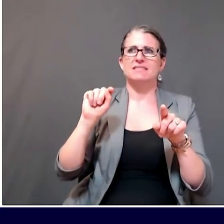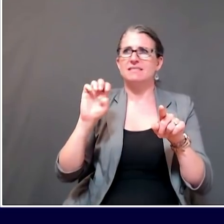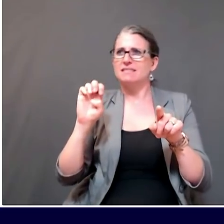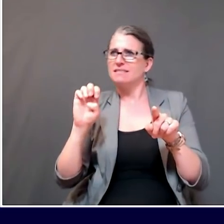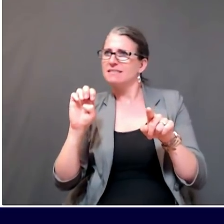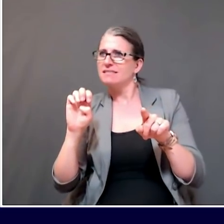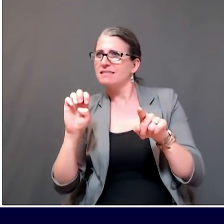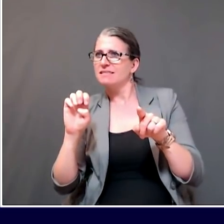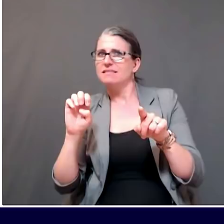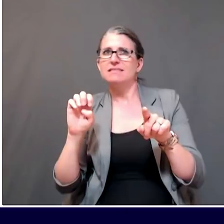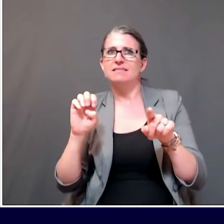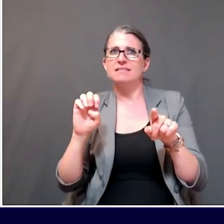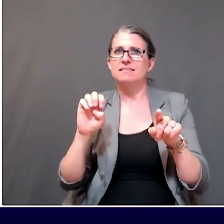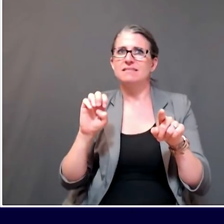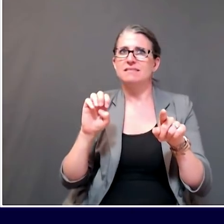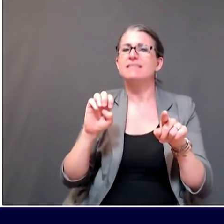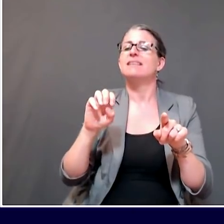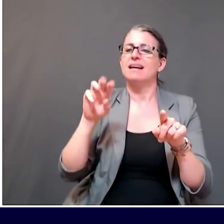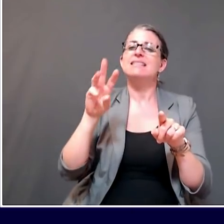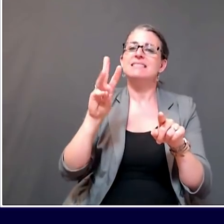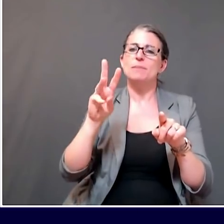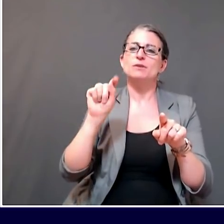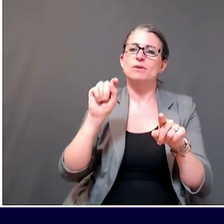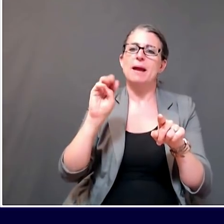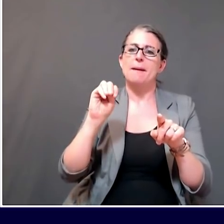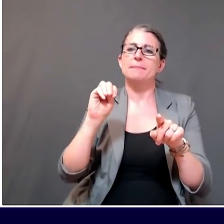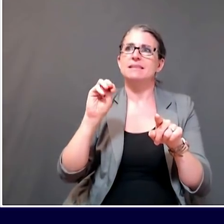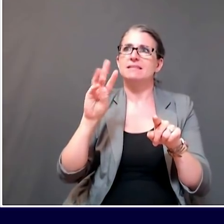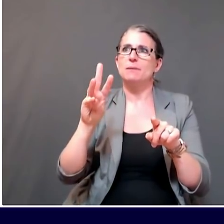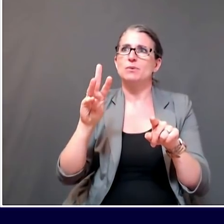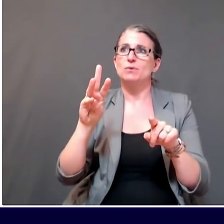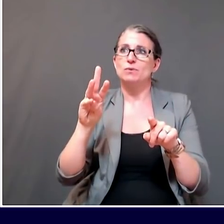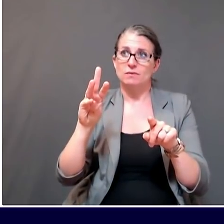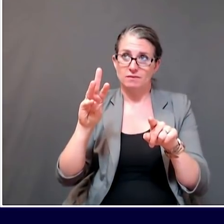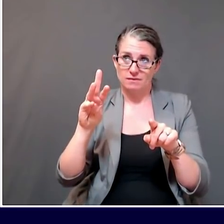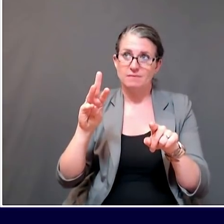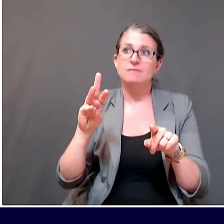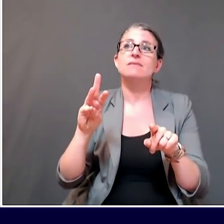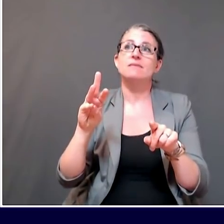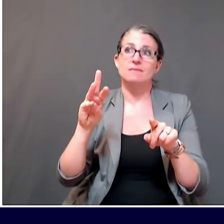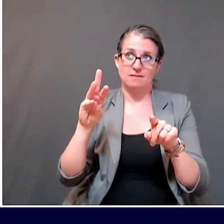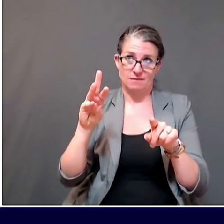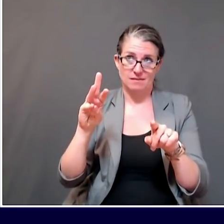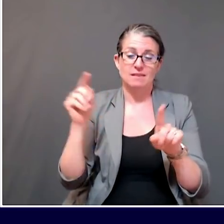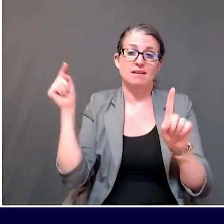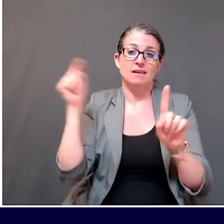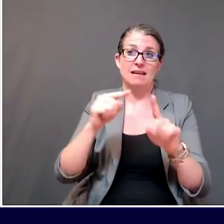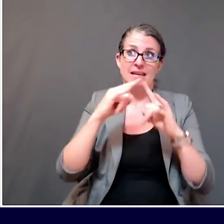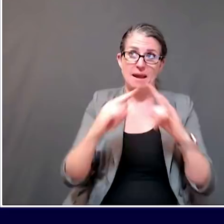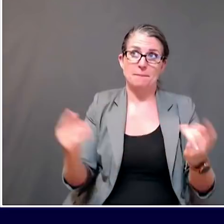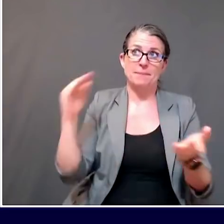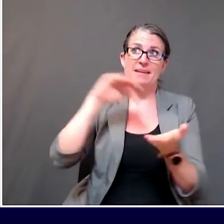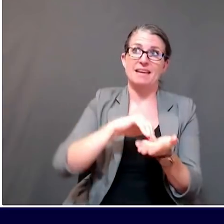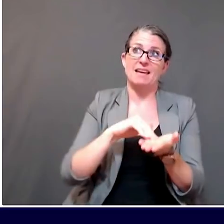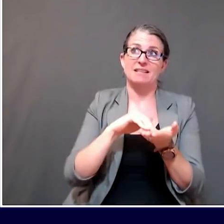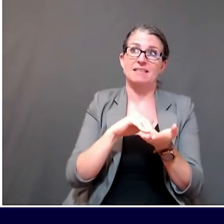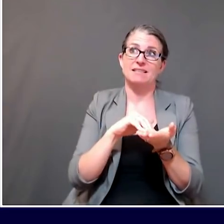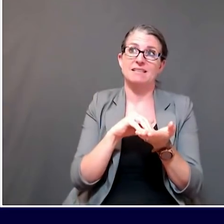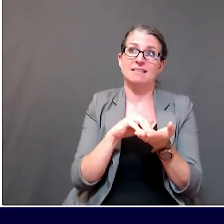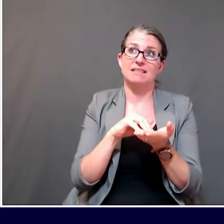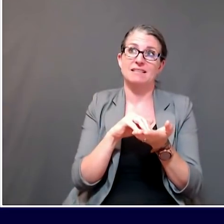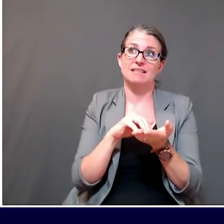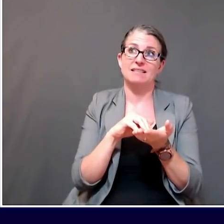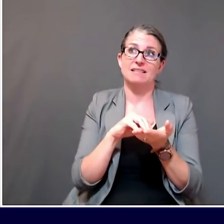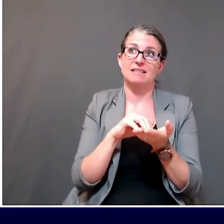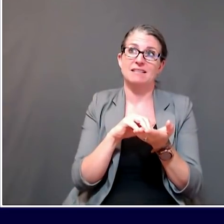you mentioned. So in light of, what was first thought as a possible outbreak at a camp